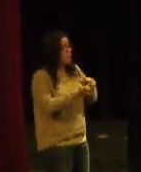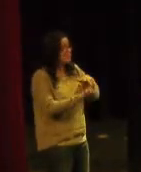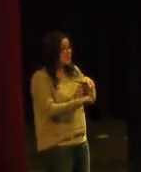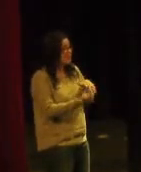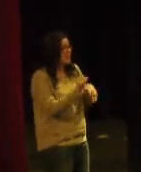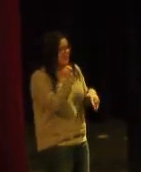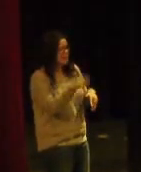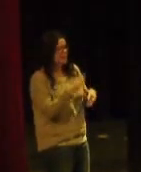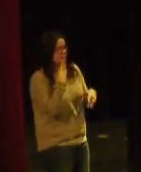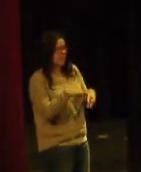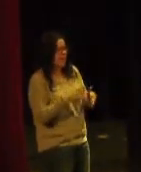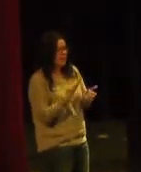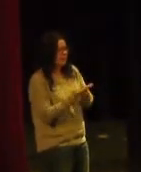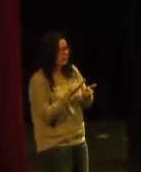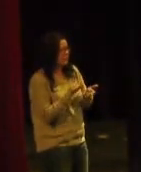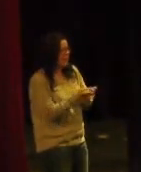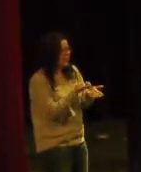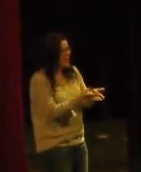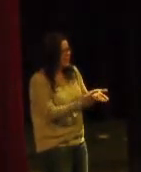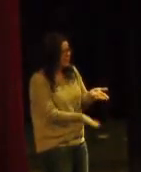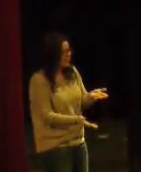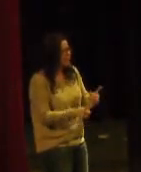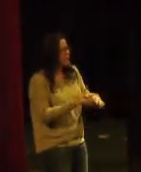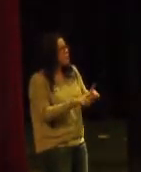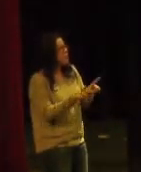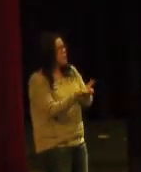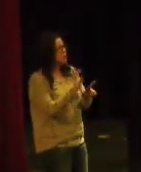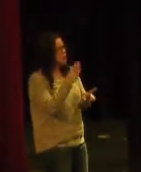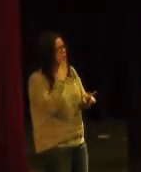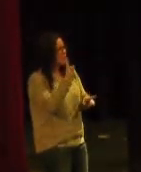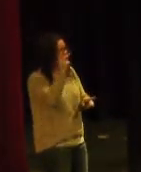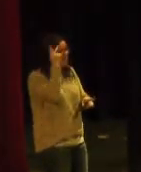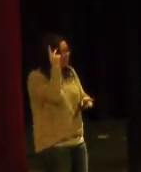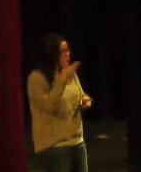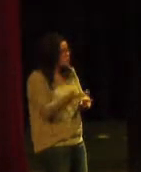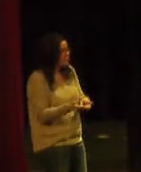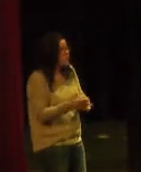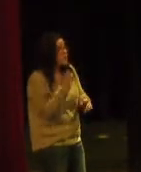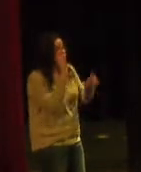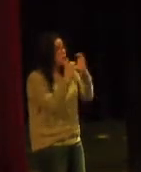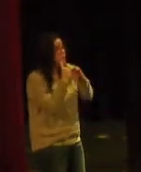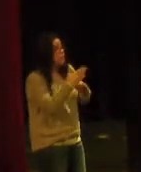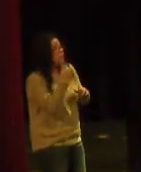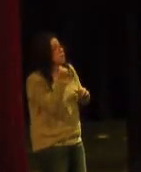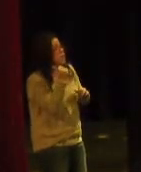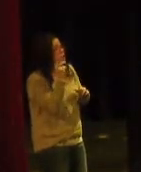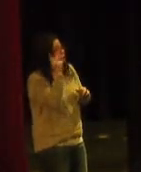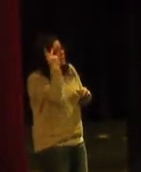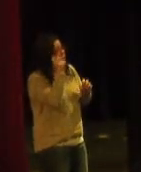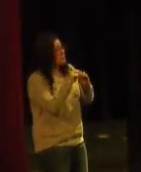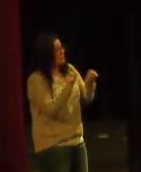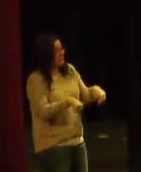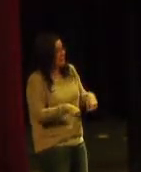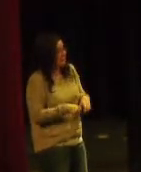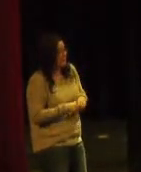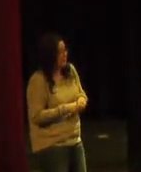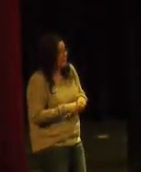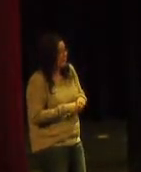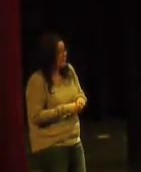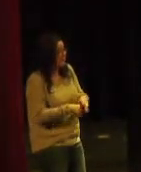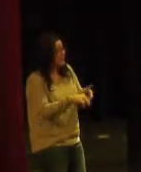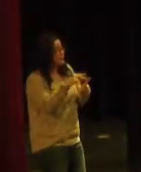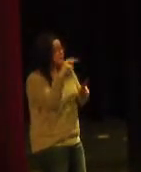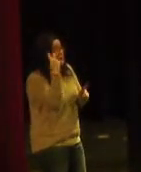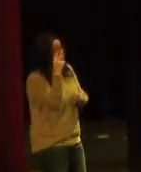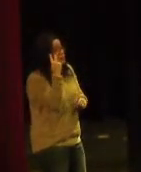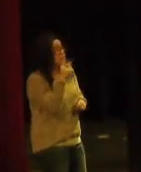economic stuff, but dire political stuff as well. In fact, they were looking for a better political system. The Mexican